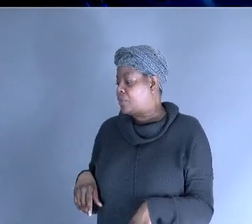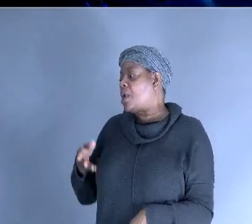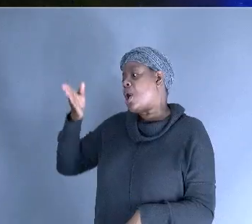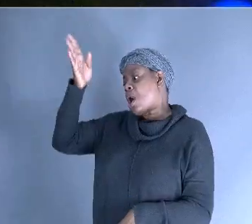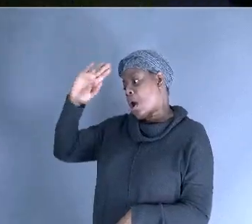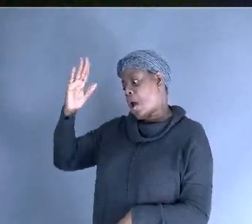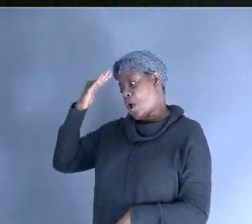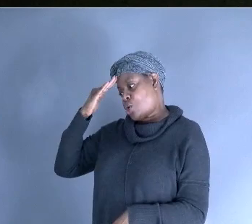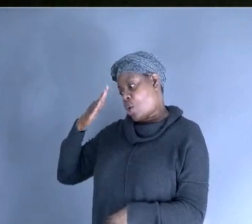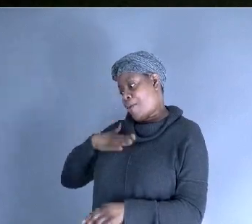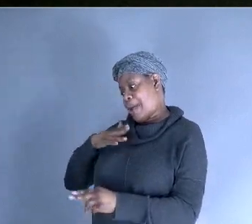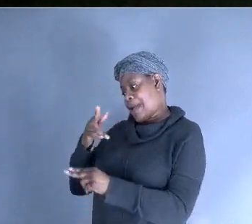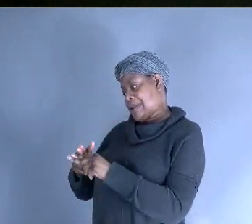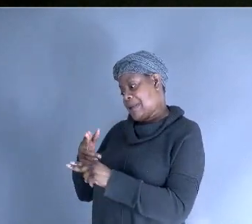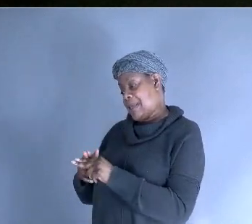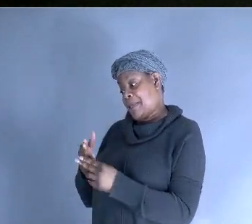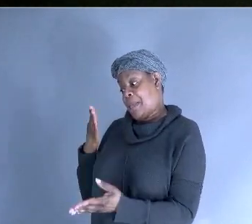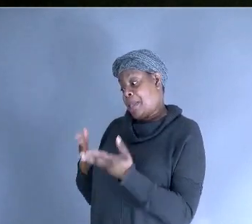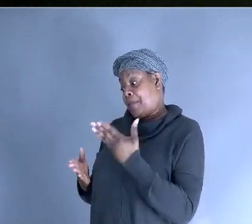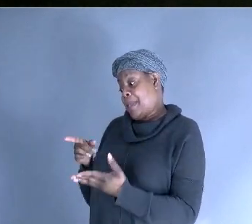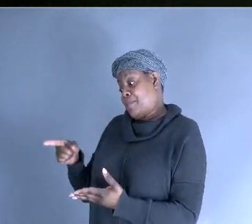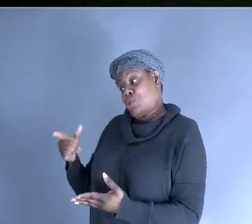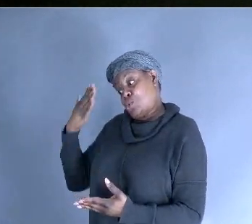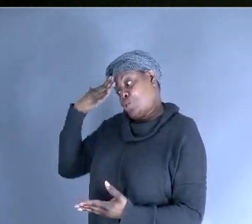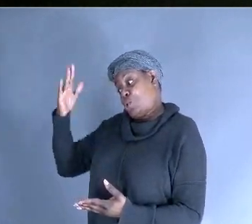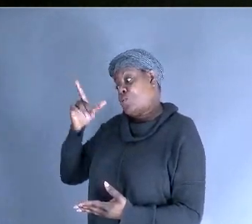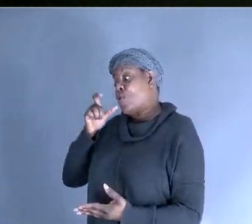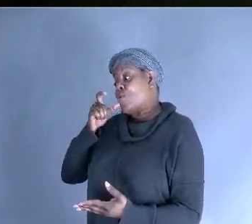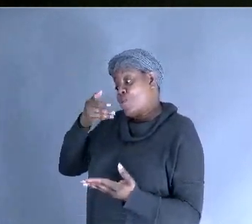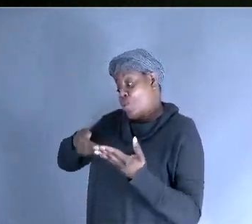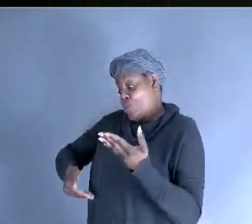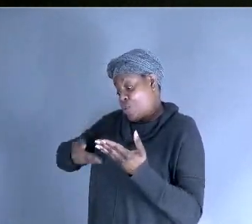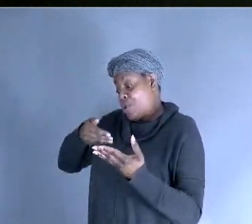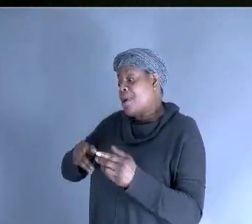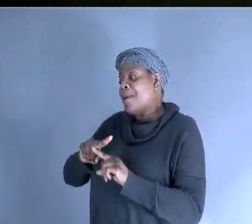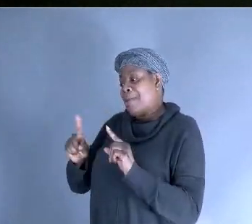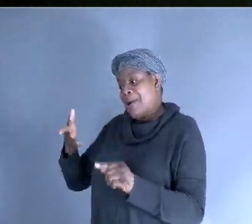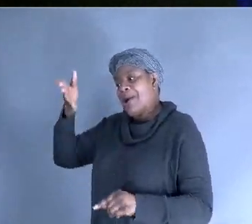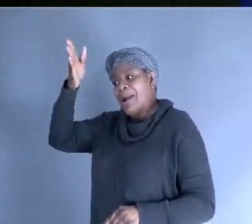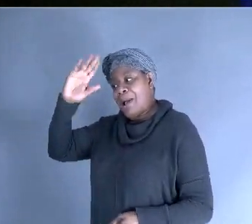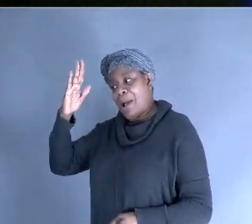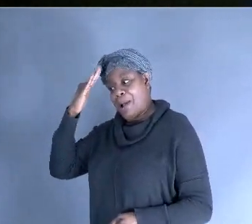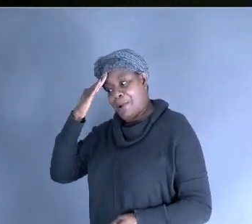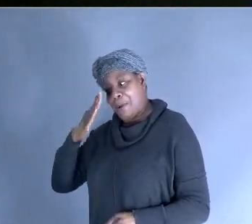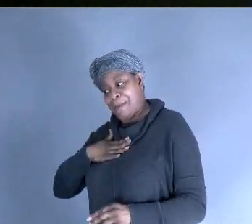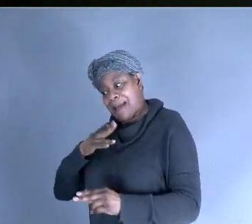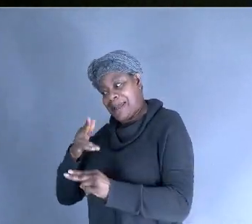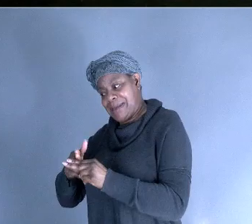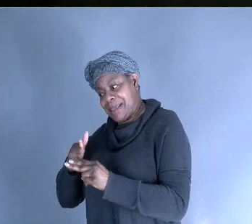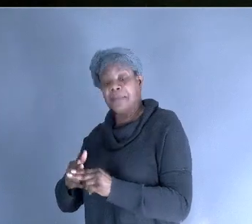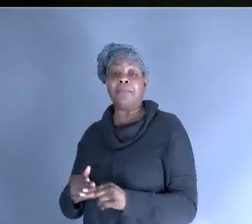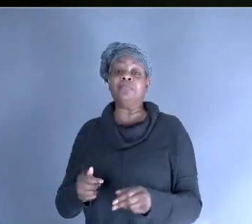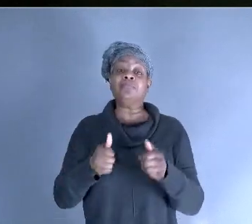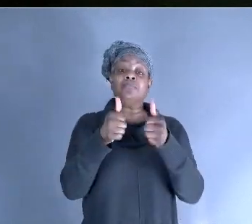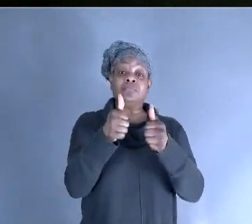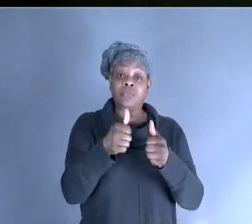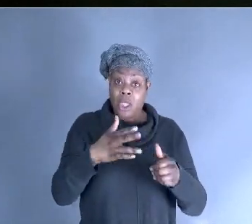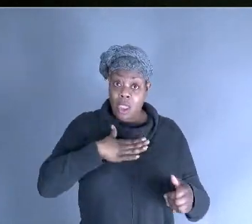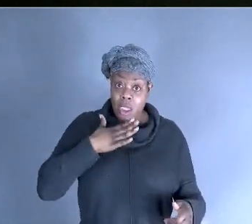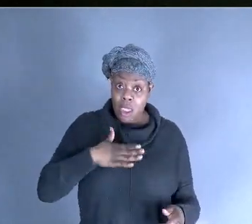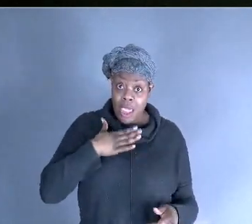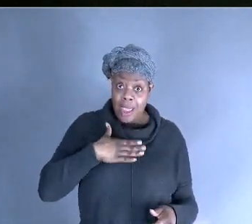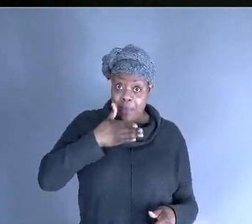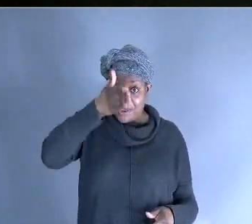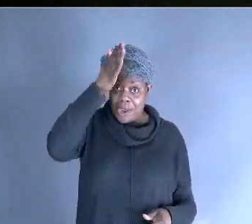Turn to your neighbor and say, you may not know my name, but he knows my name. And aren't you glad that he knows your name? And aren't you glad that